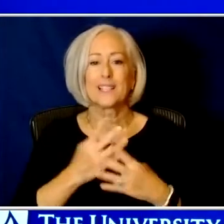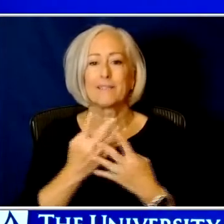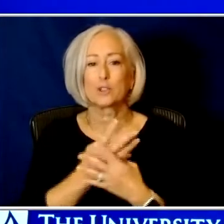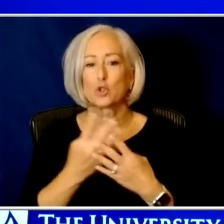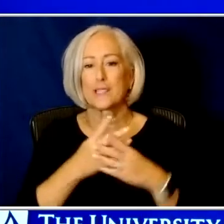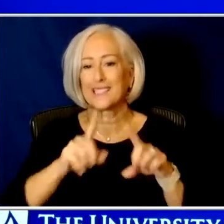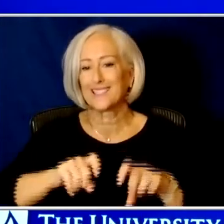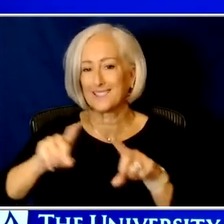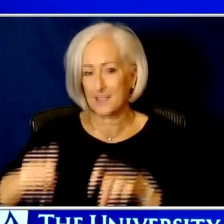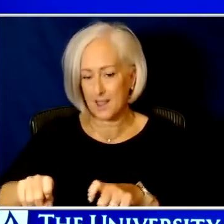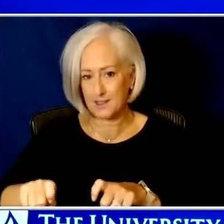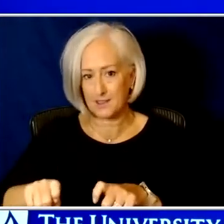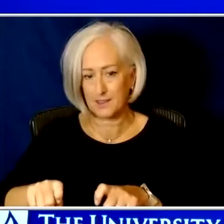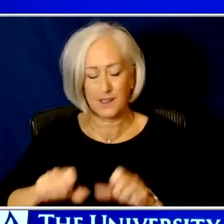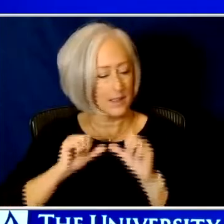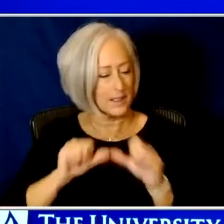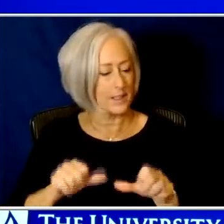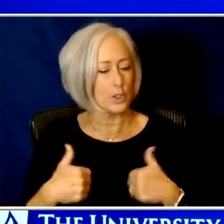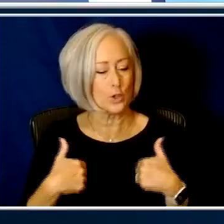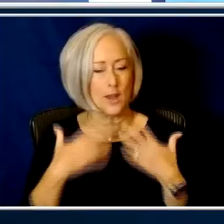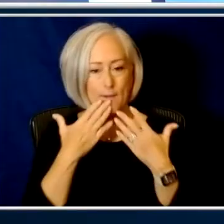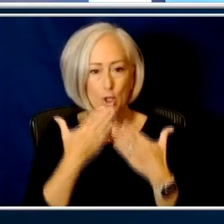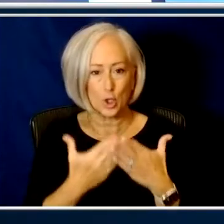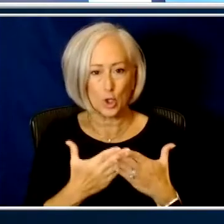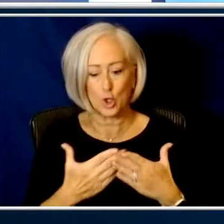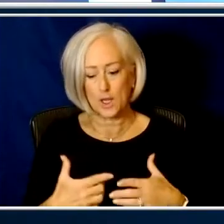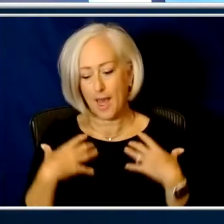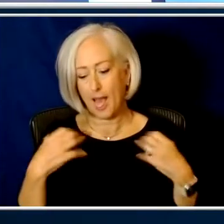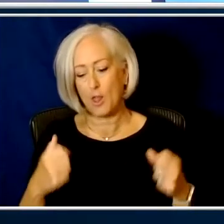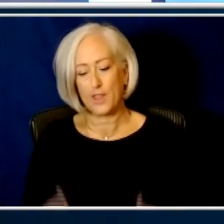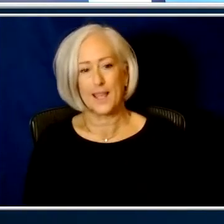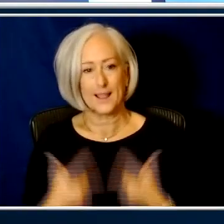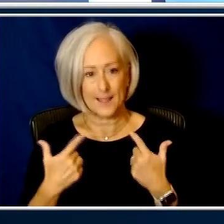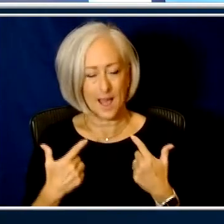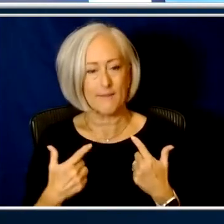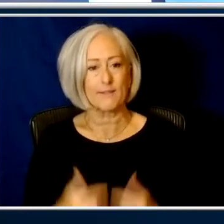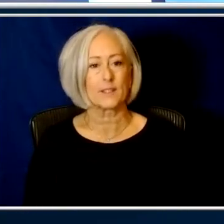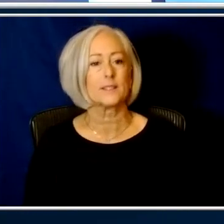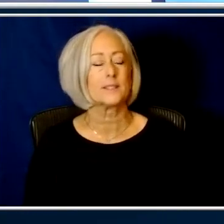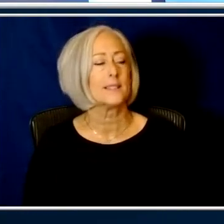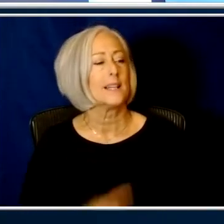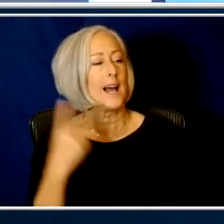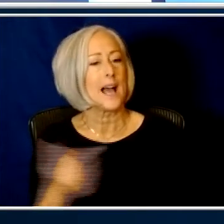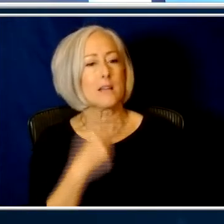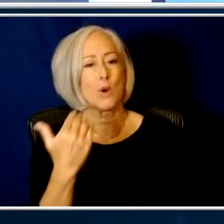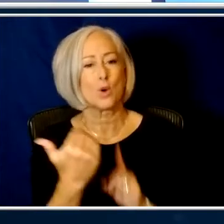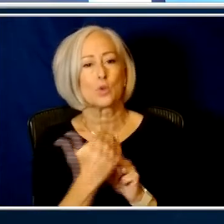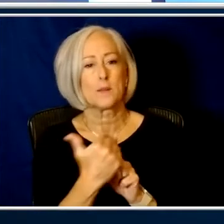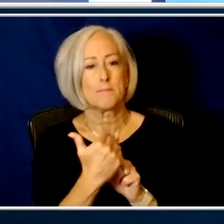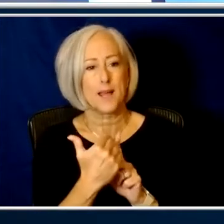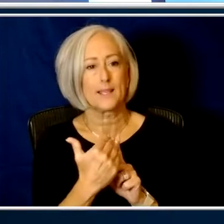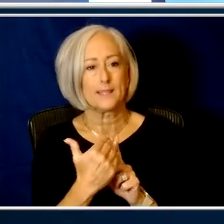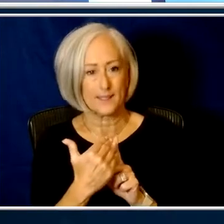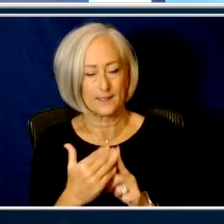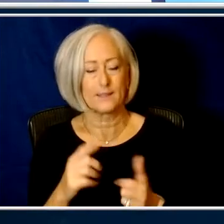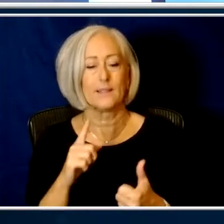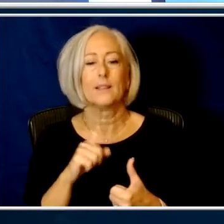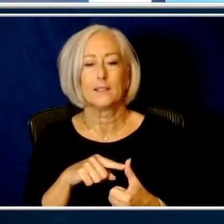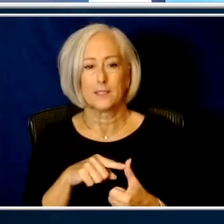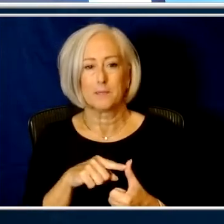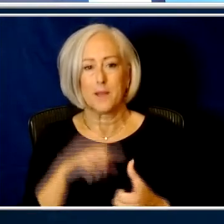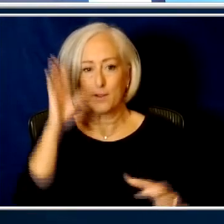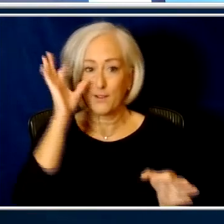It's good for all of us. So that would be my final thought. I love it, and you're welcome back anytime. Thank you for being on the program. Thank you. I